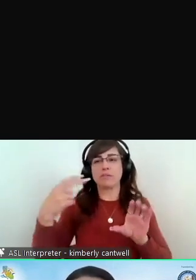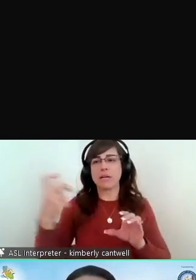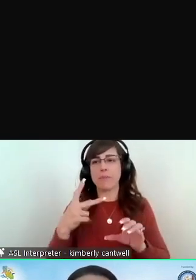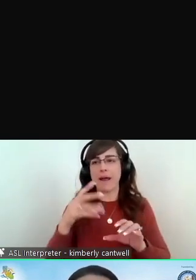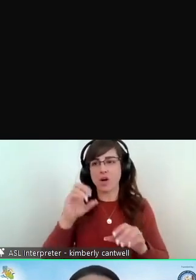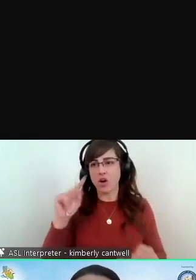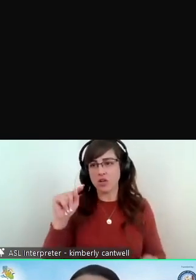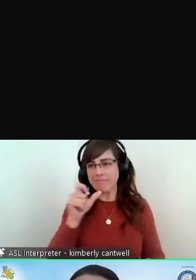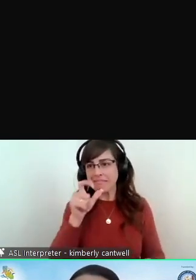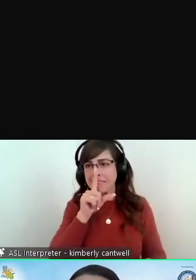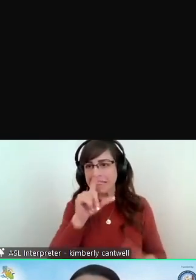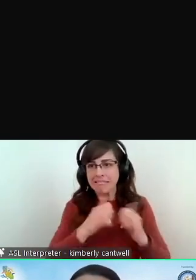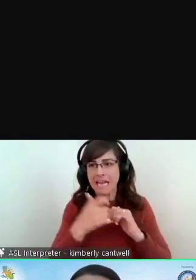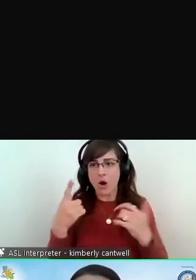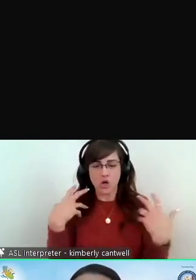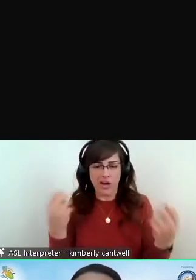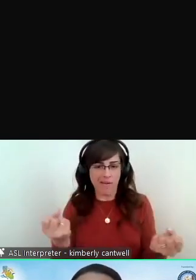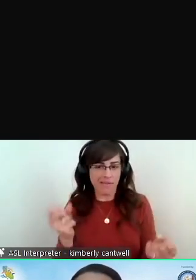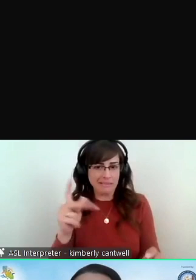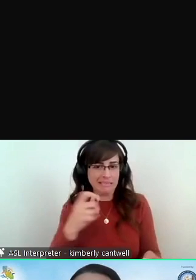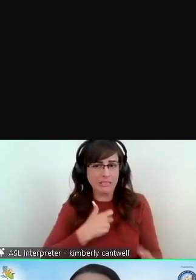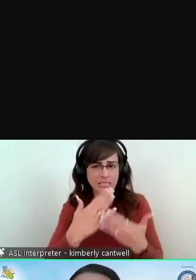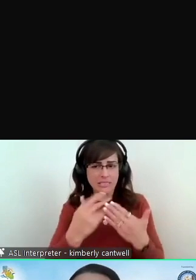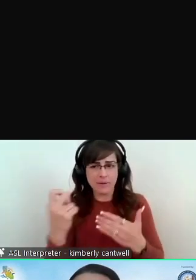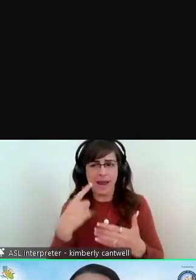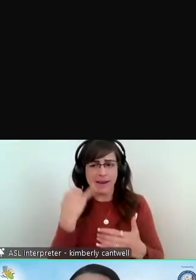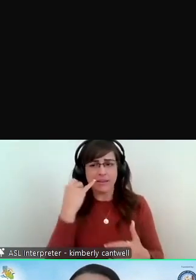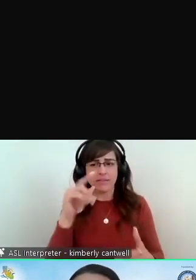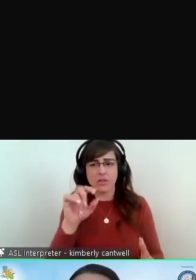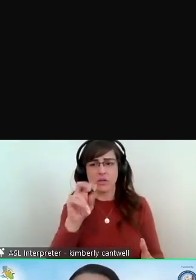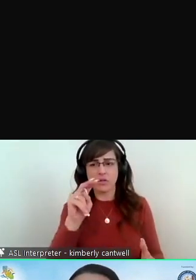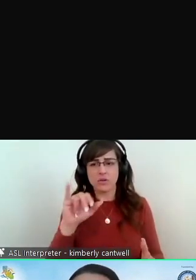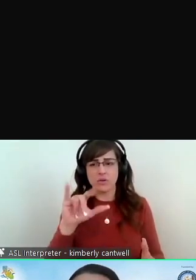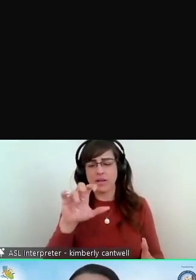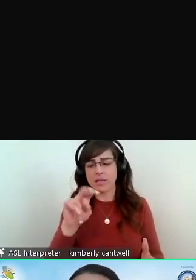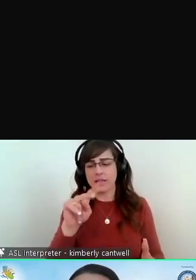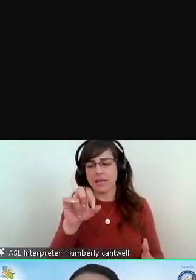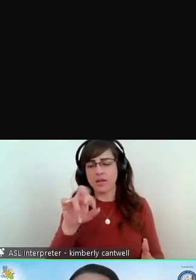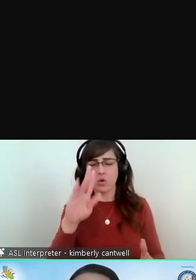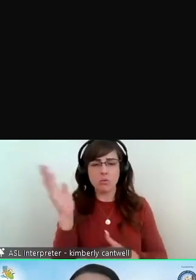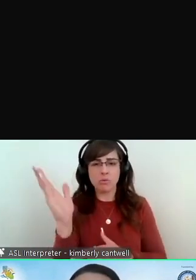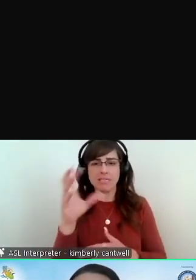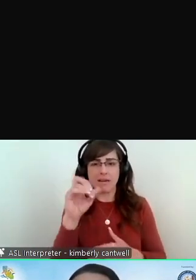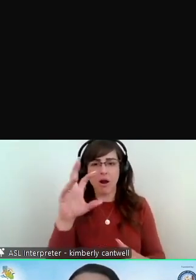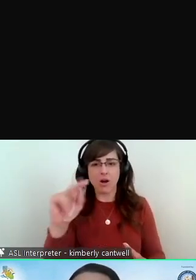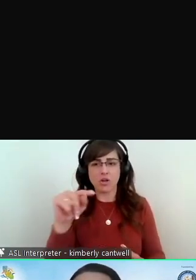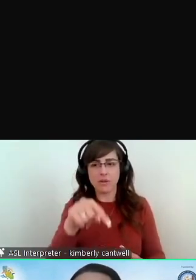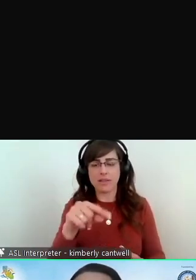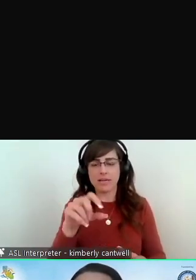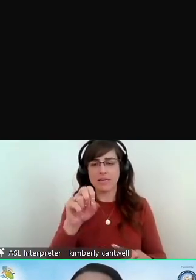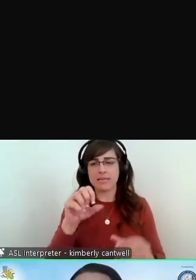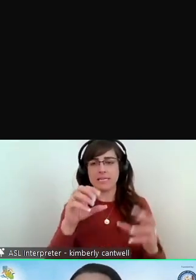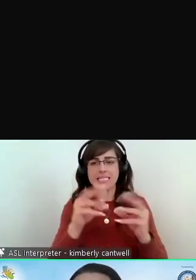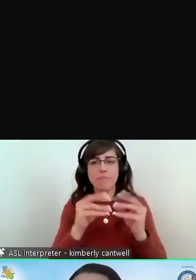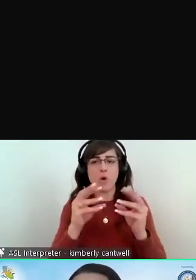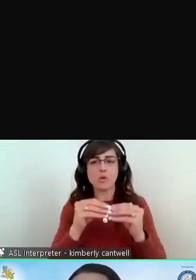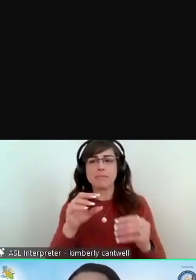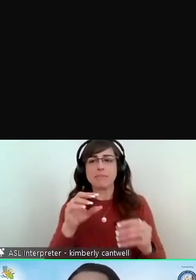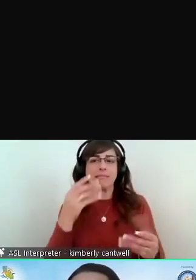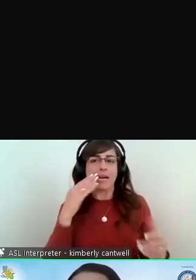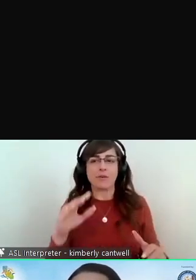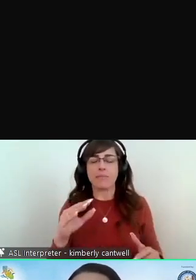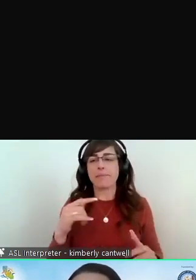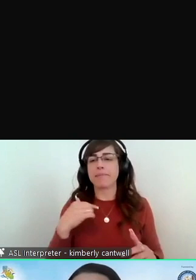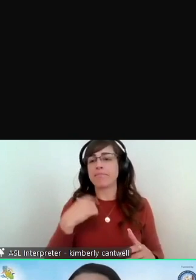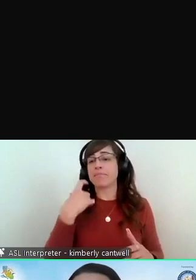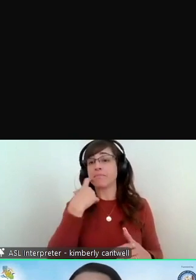in October. I'm not sure how her health is. Sorry, someone asked if Tony Linder is going to be presenting in October at the symposium, and I don't know. I